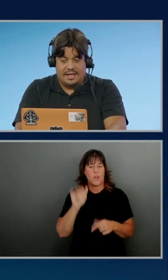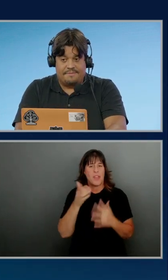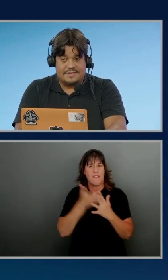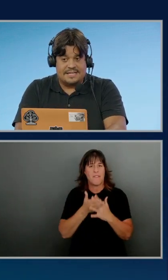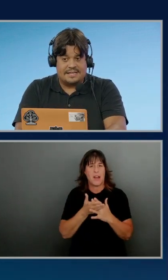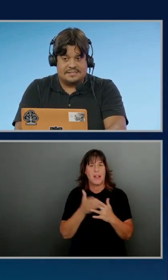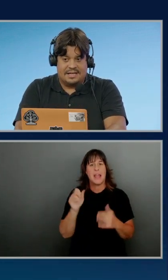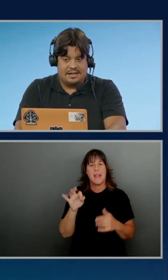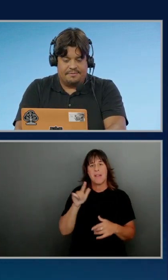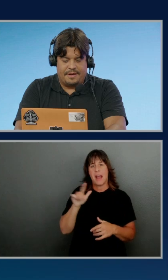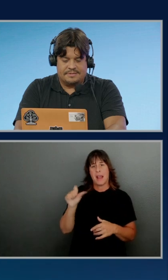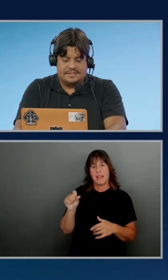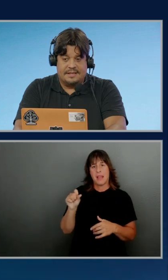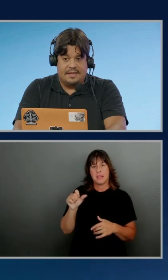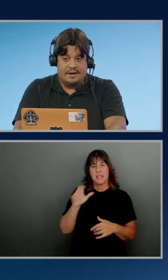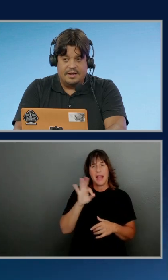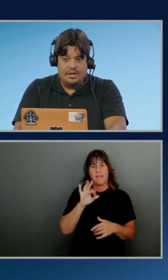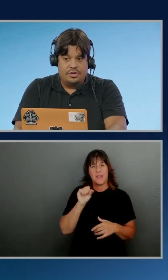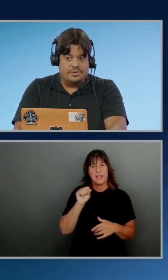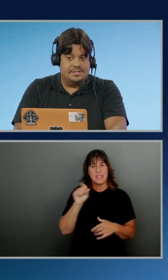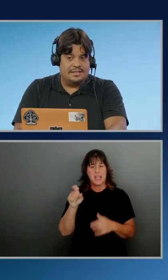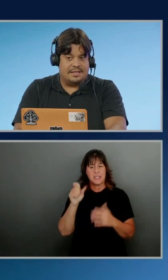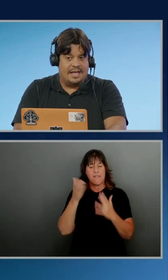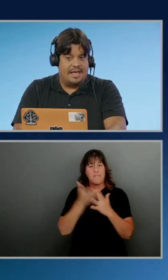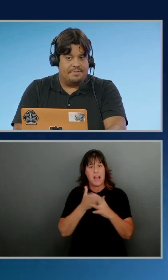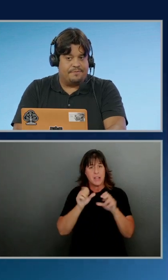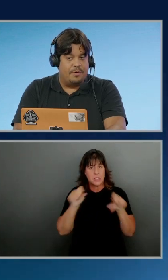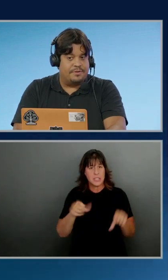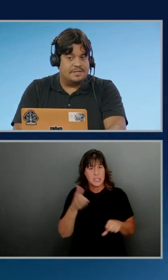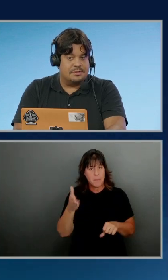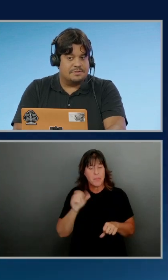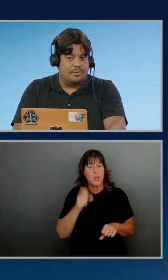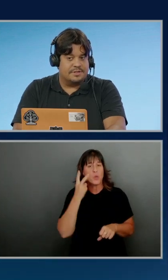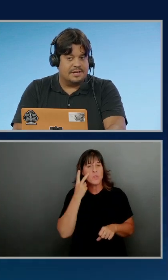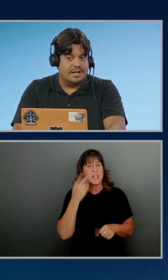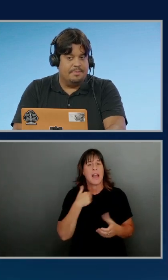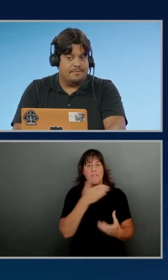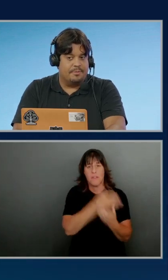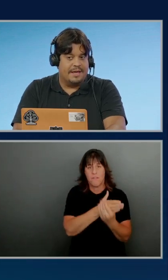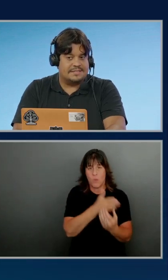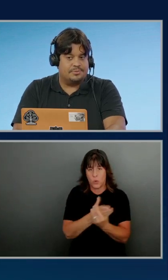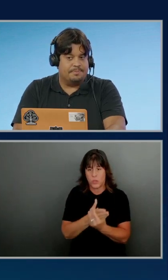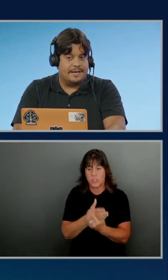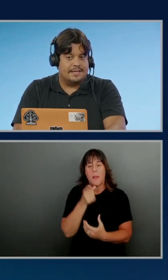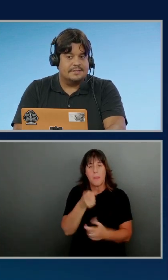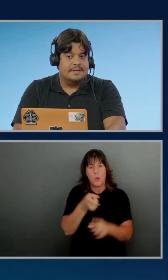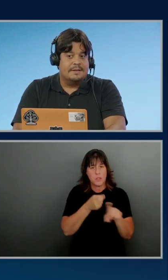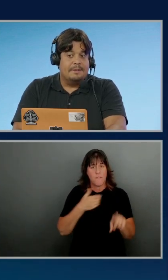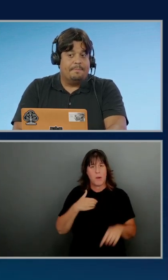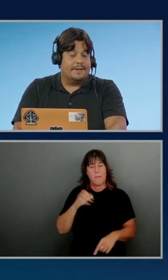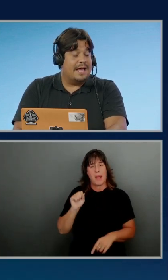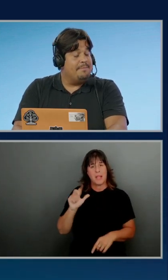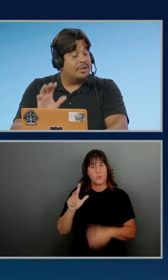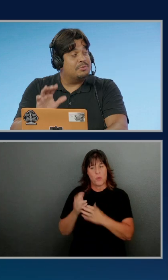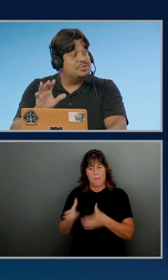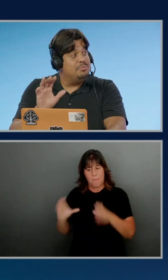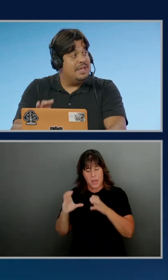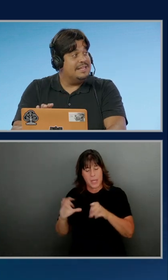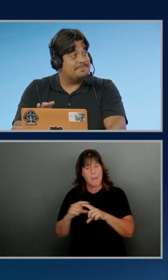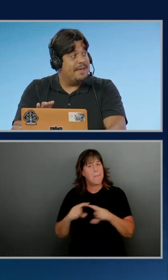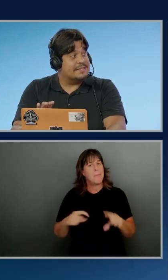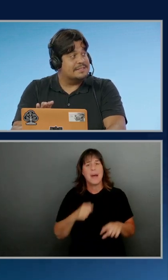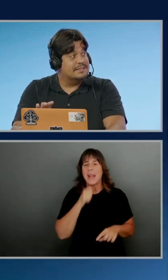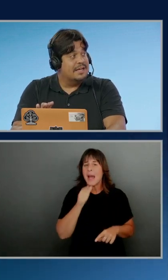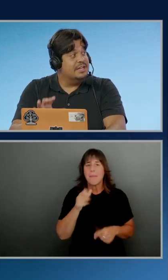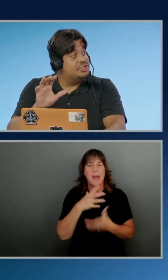the FSX file system here, you see that I have the folders. Those folders are coming from my S3 bucket, but I'm not consuming